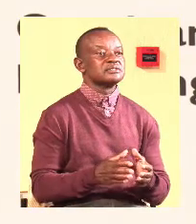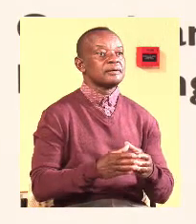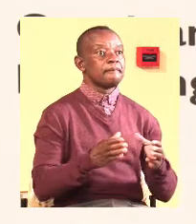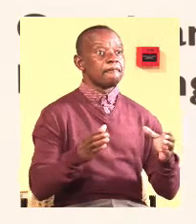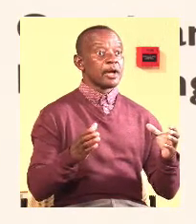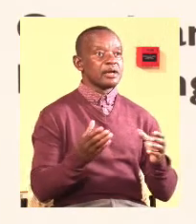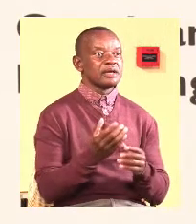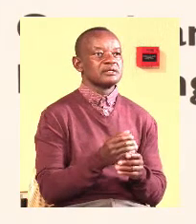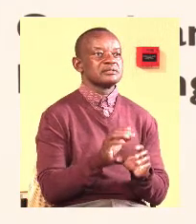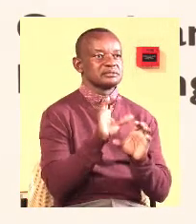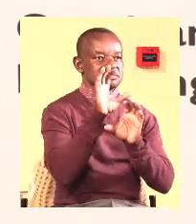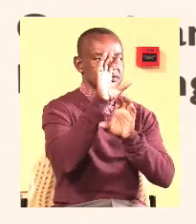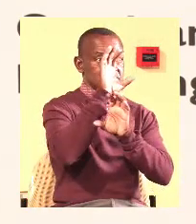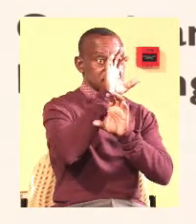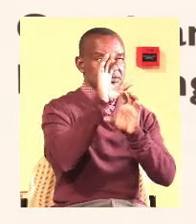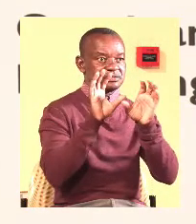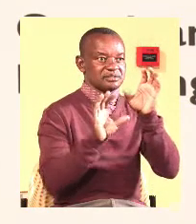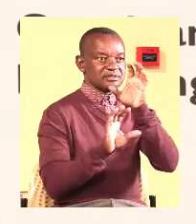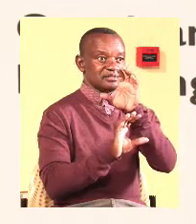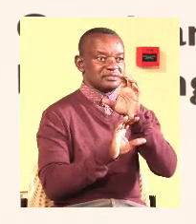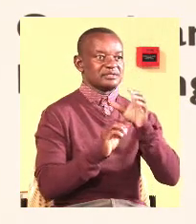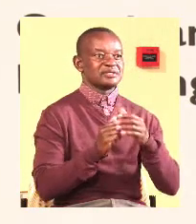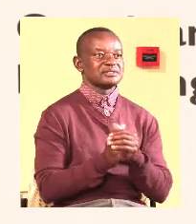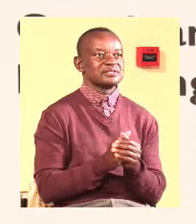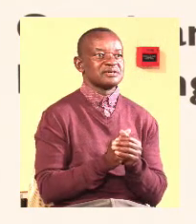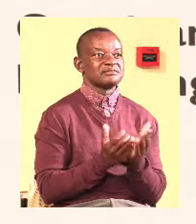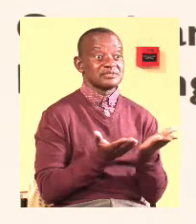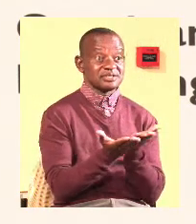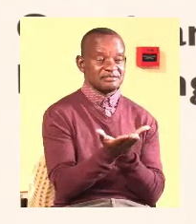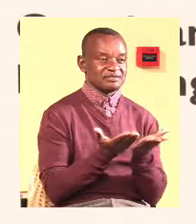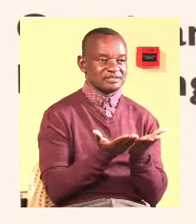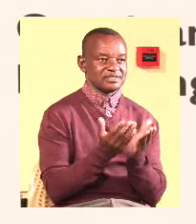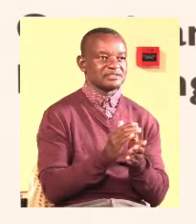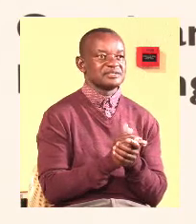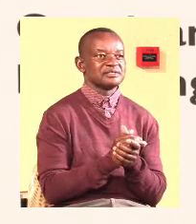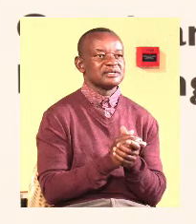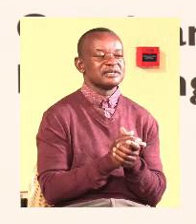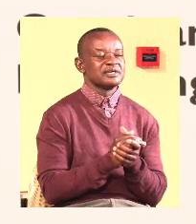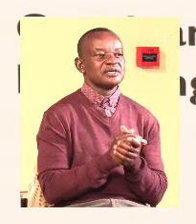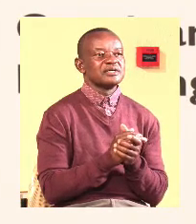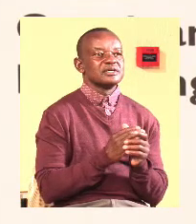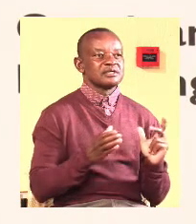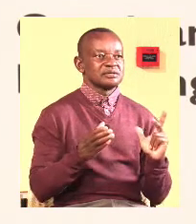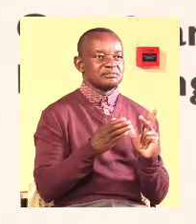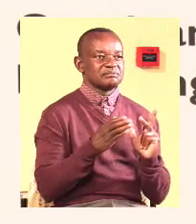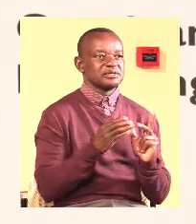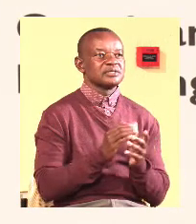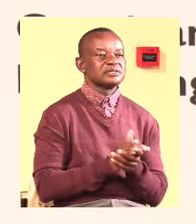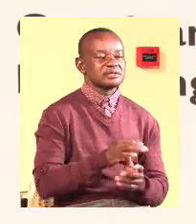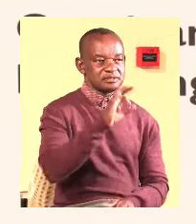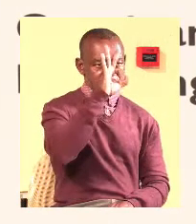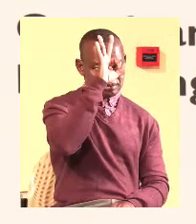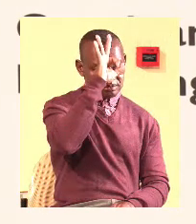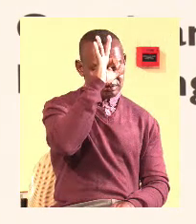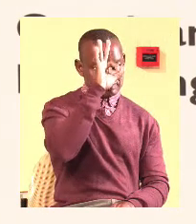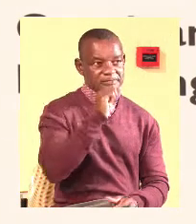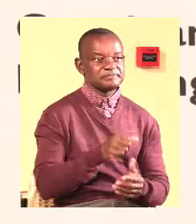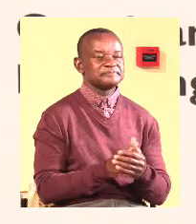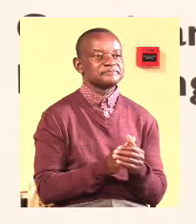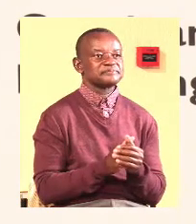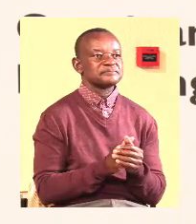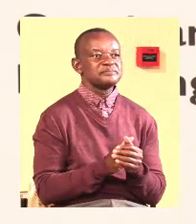clusters. So in terms of community policing, it then further entails that police officers